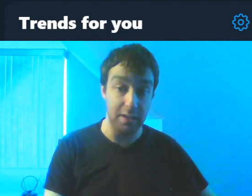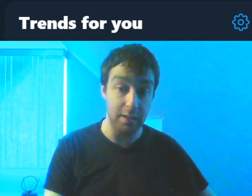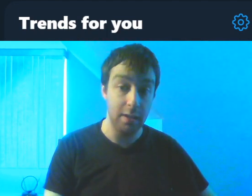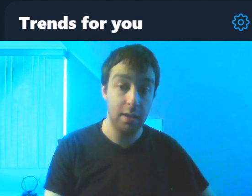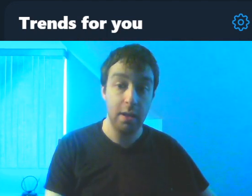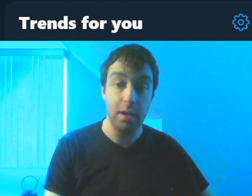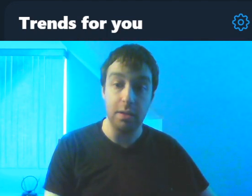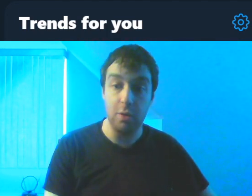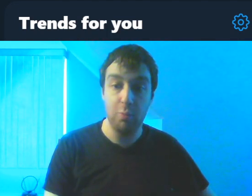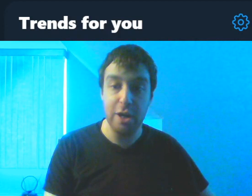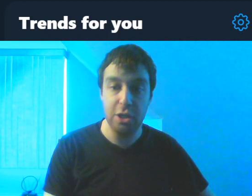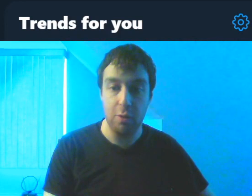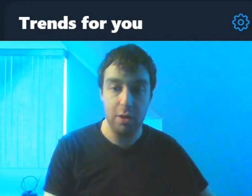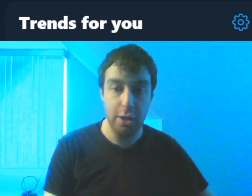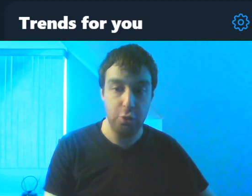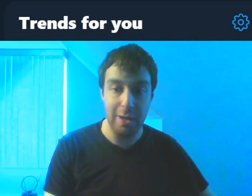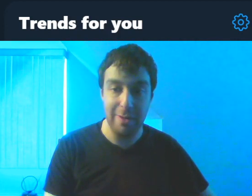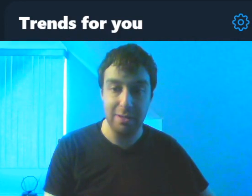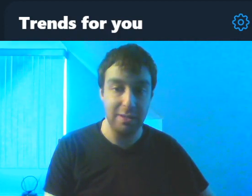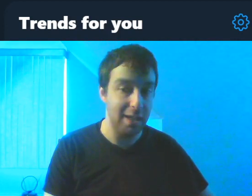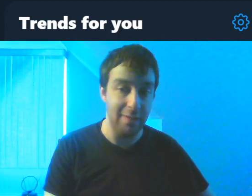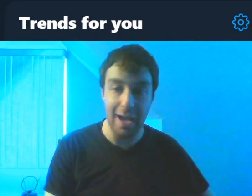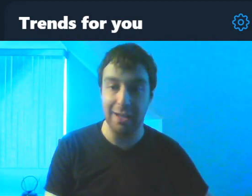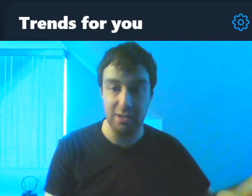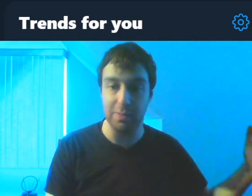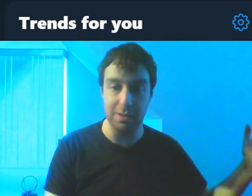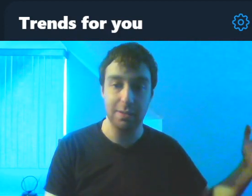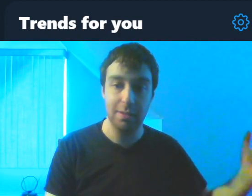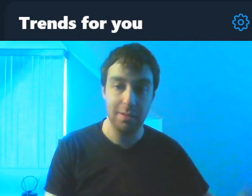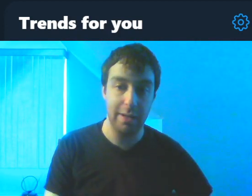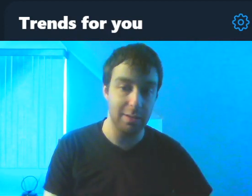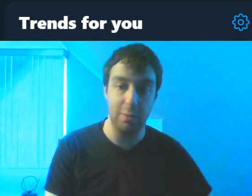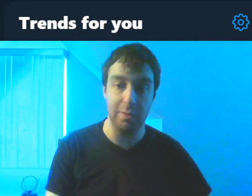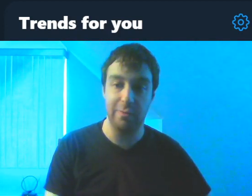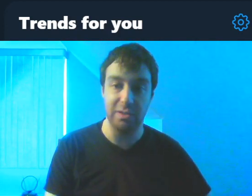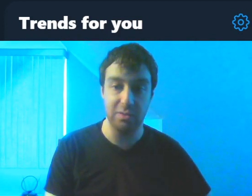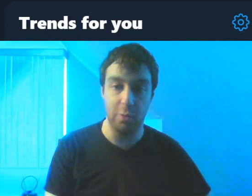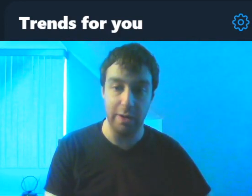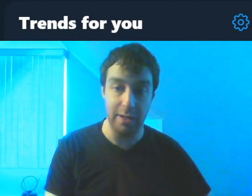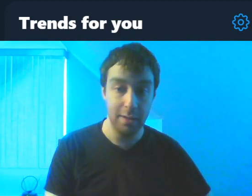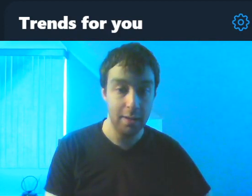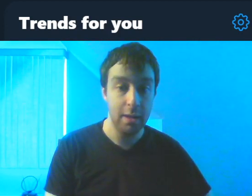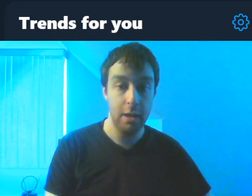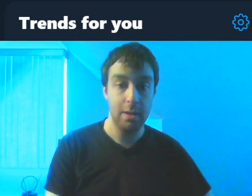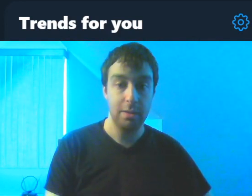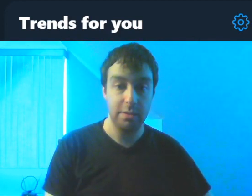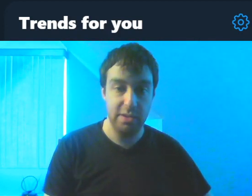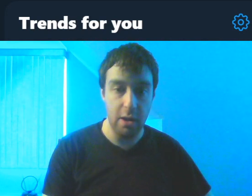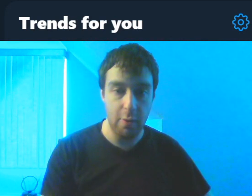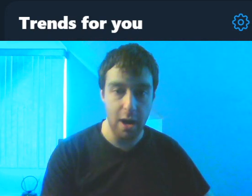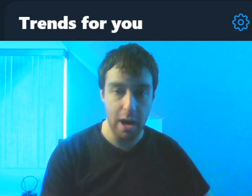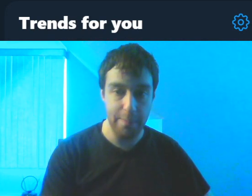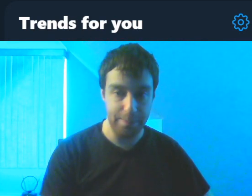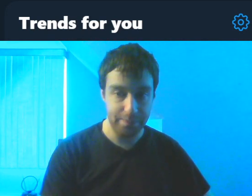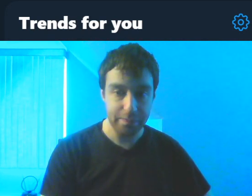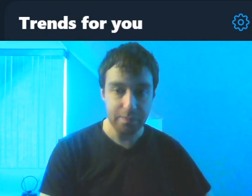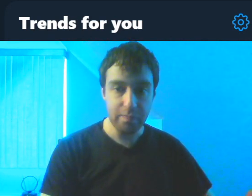street to Newbridge and Old Country and went to CVS, but that's a whole different story.